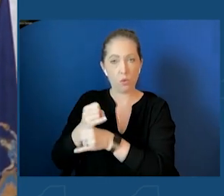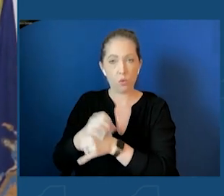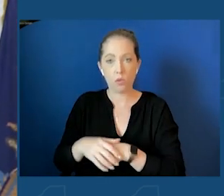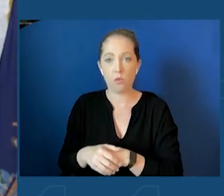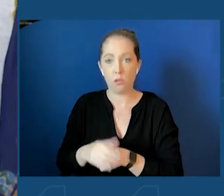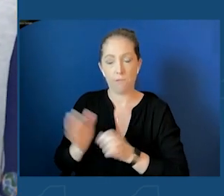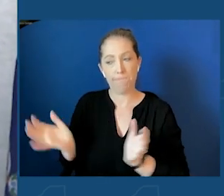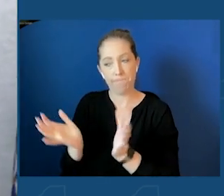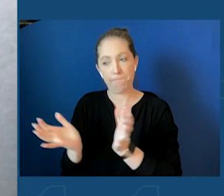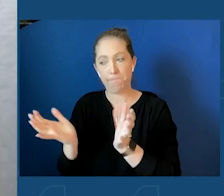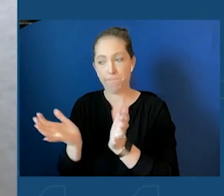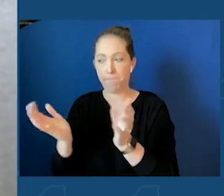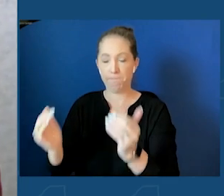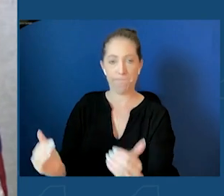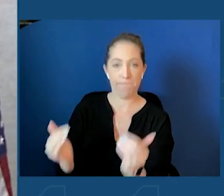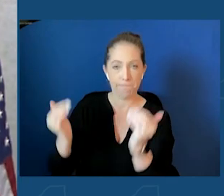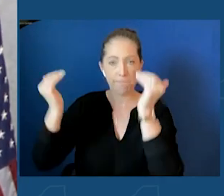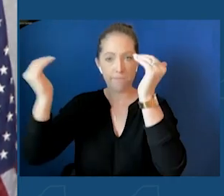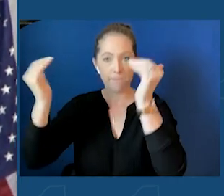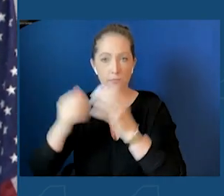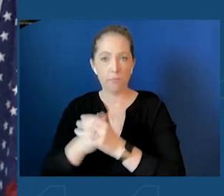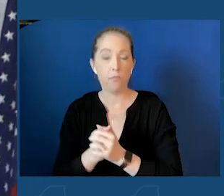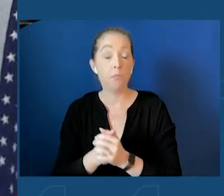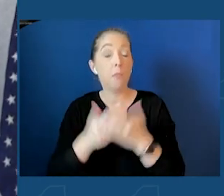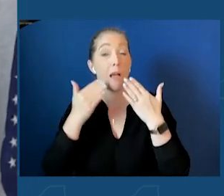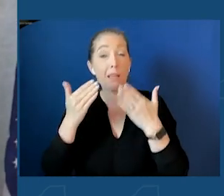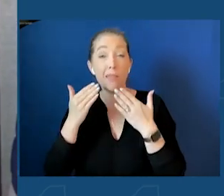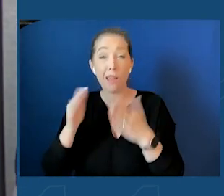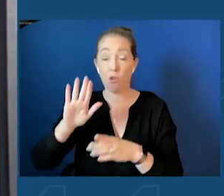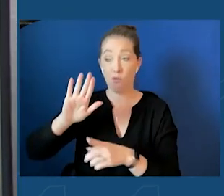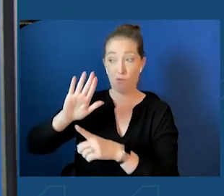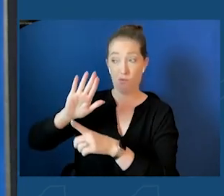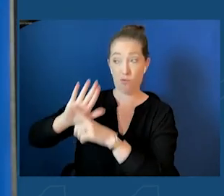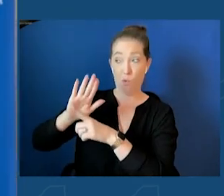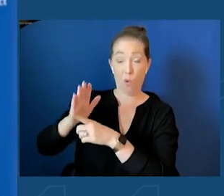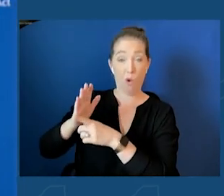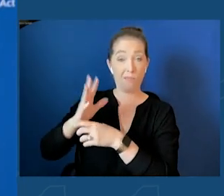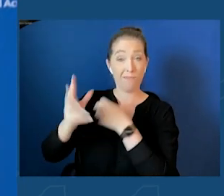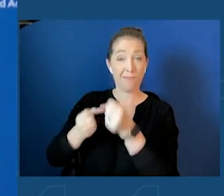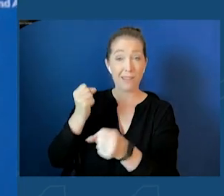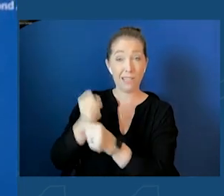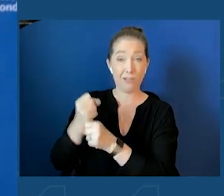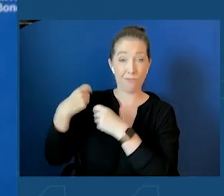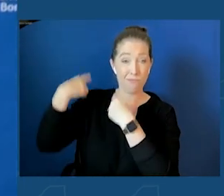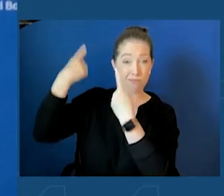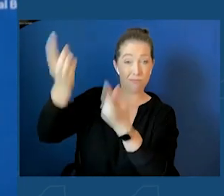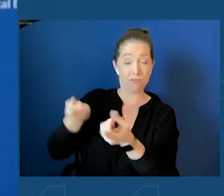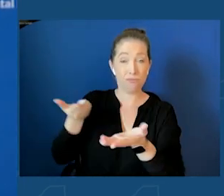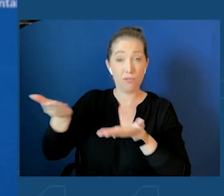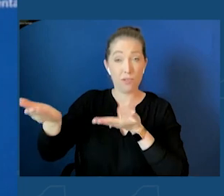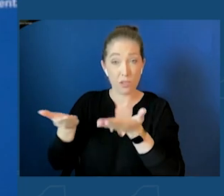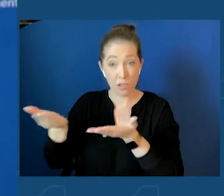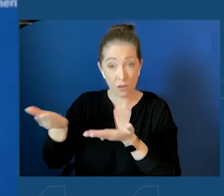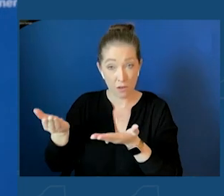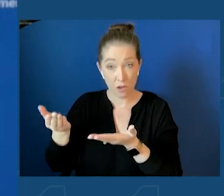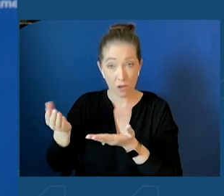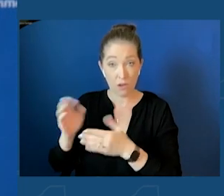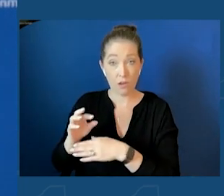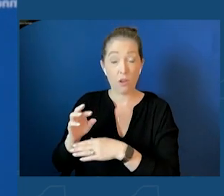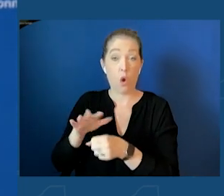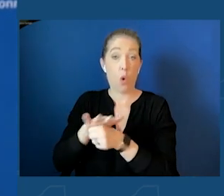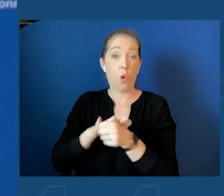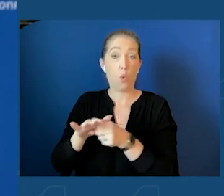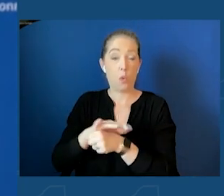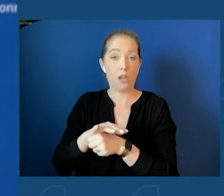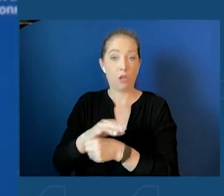have imagined, but also I thank you for your many years of service as co-chair of our Regional Economic Development Council, which you